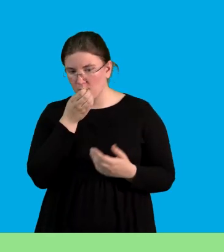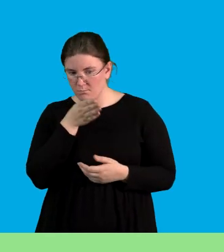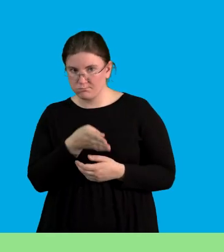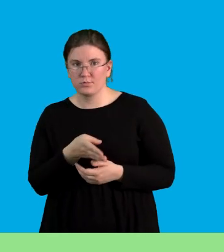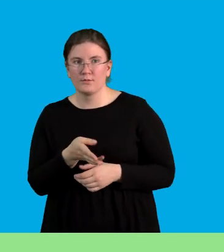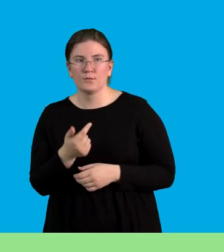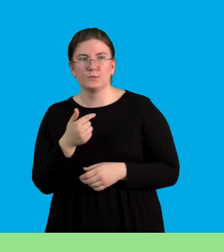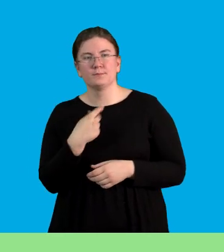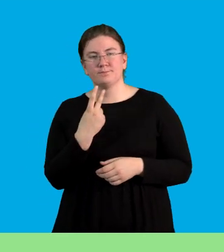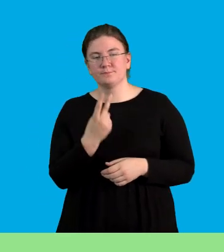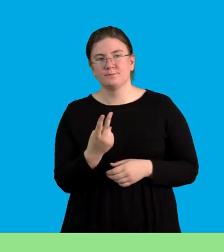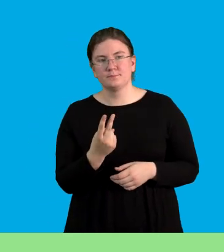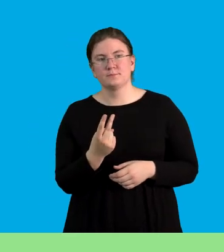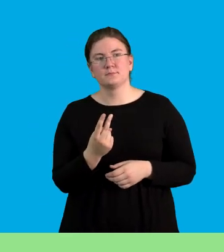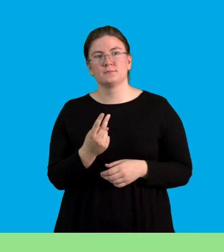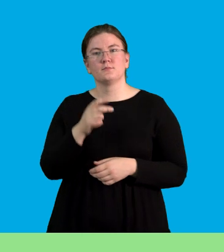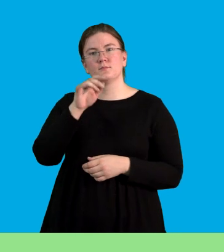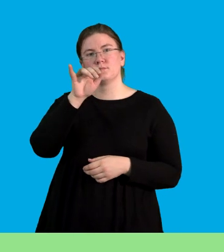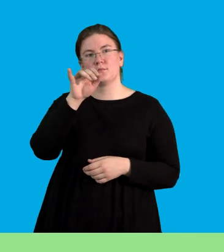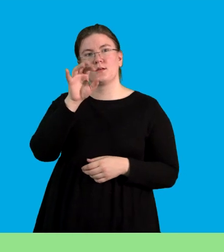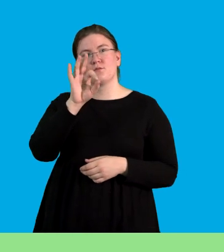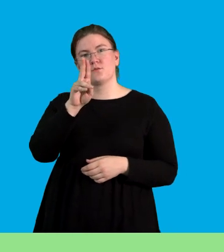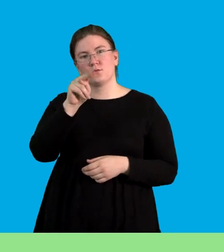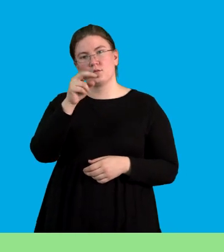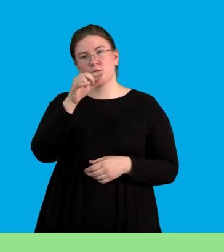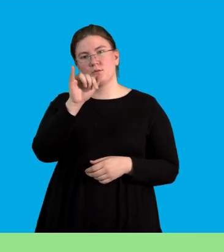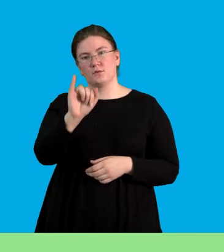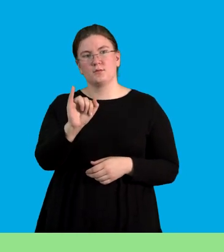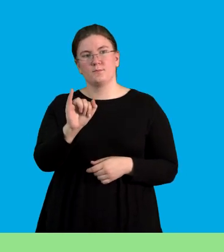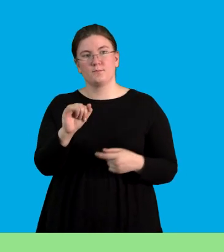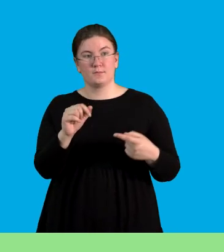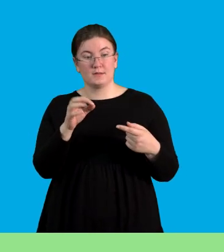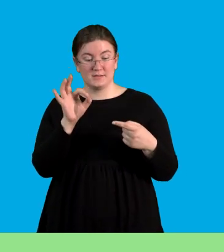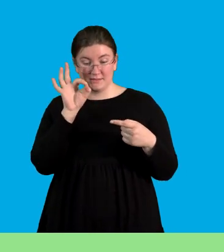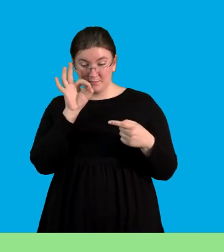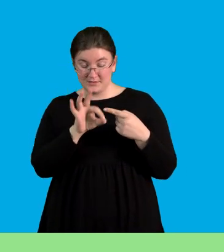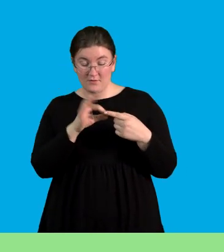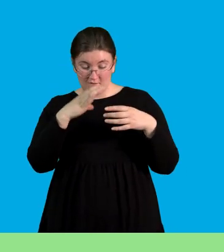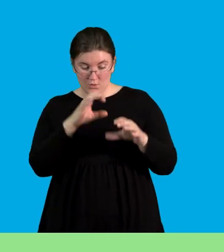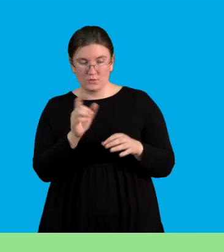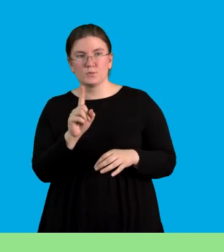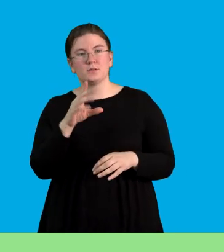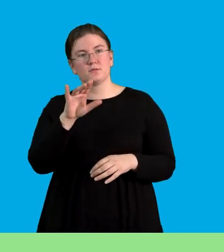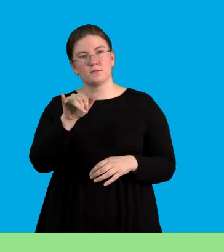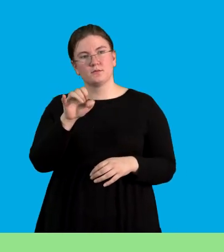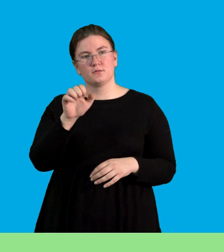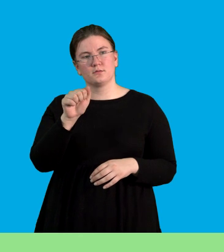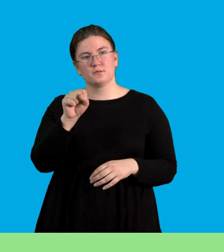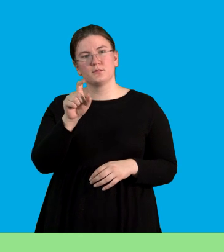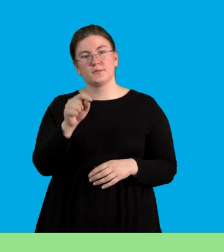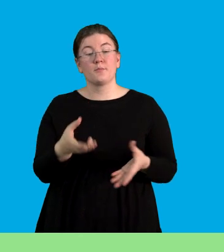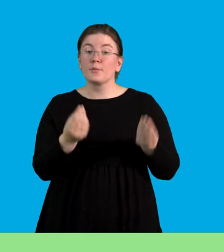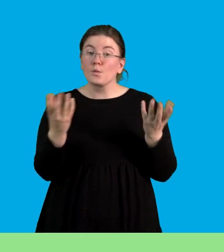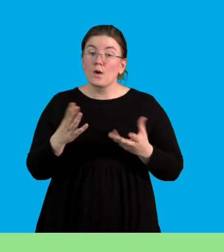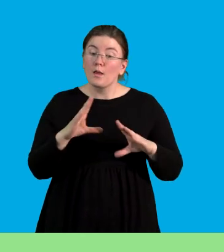specifically looking at a type of microorganism known as fungi, and specifically focusing on yeast that is also